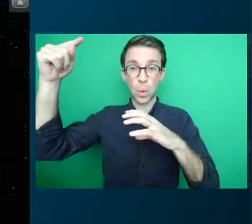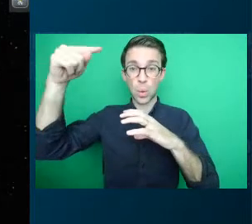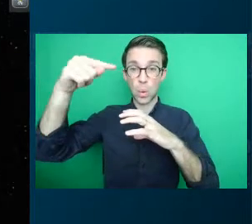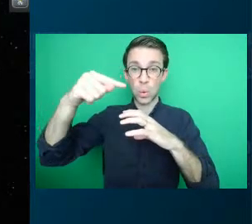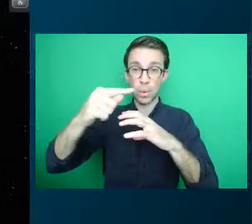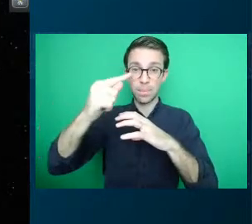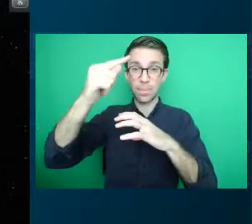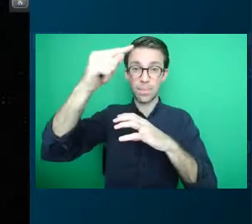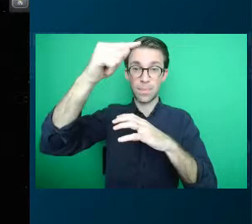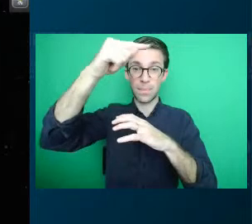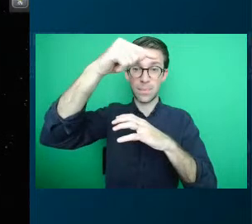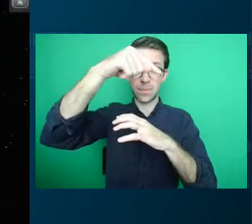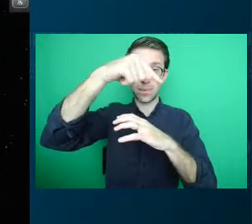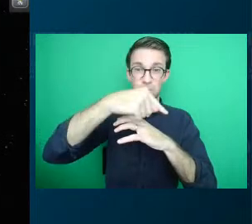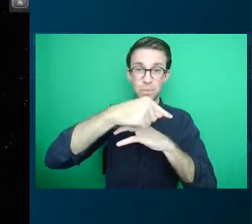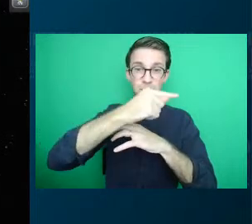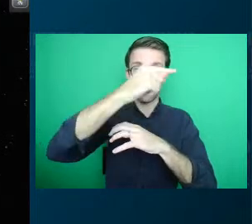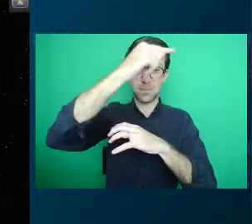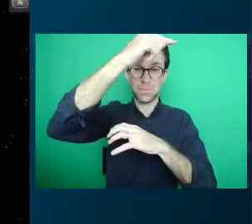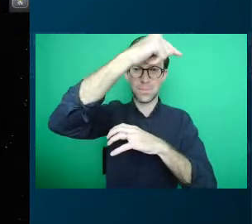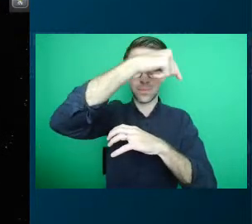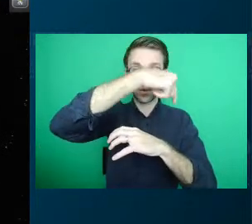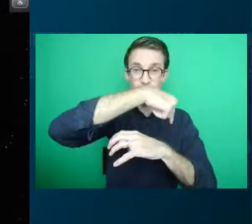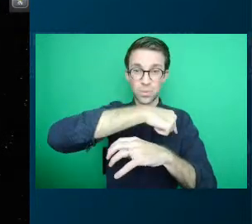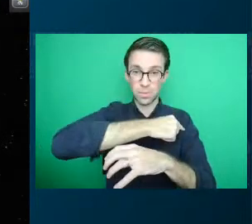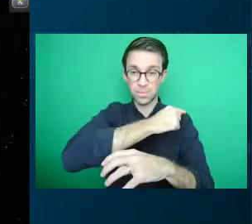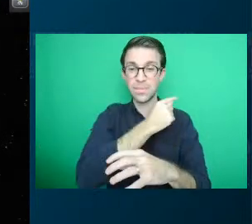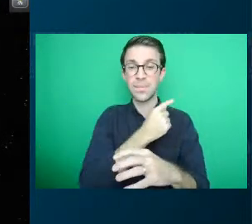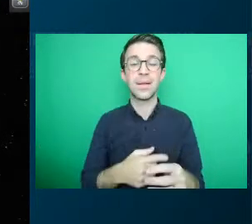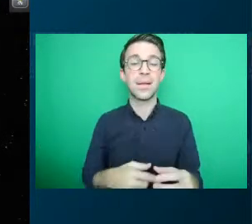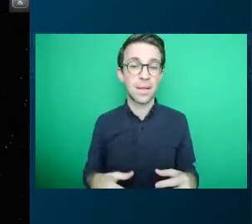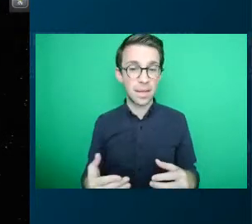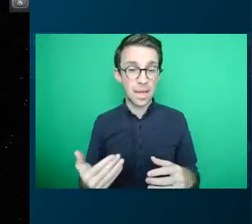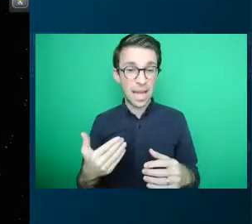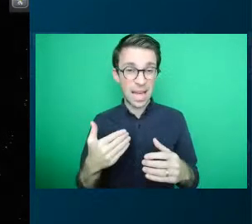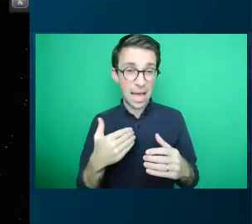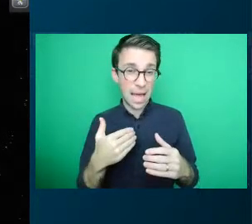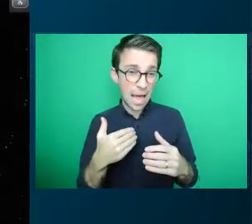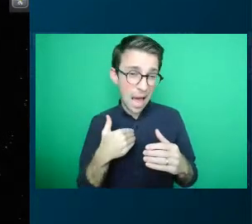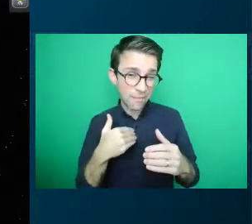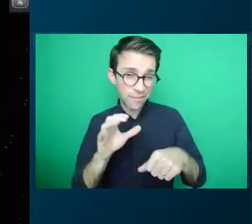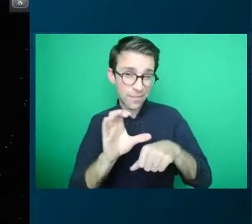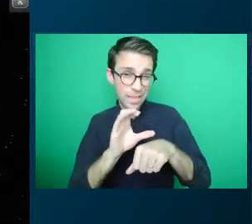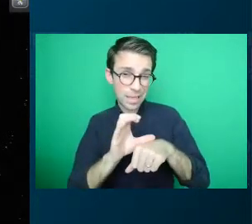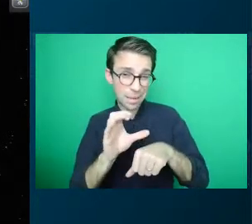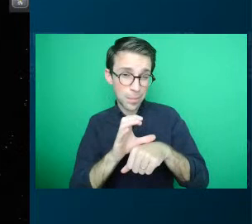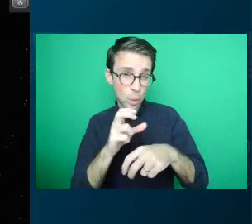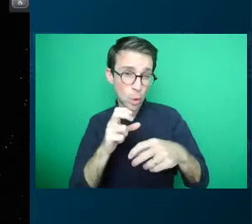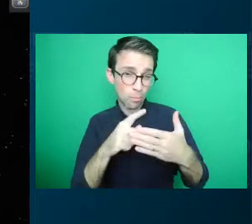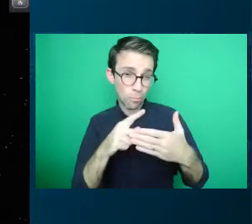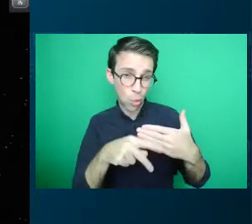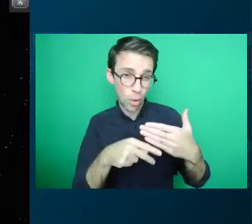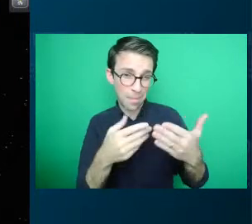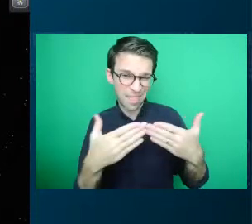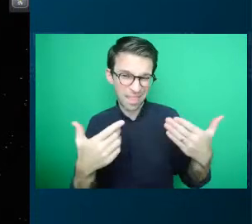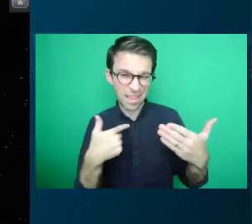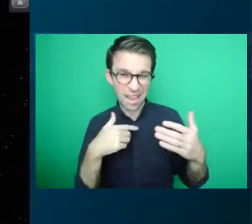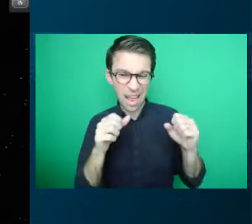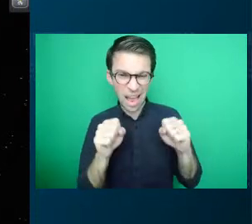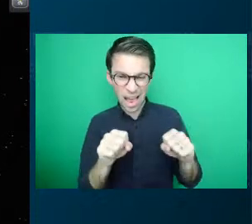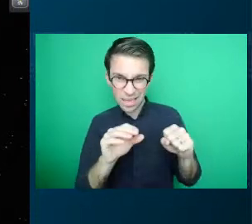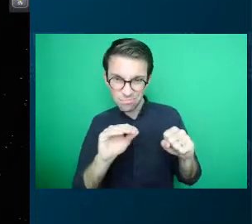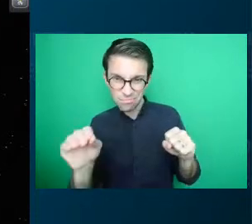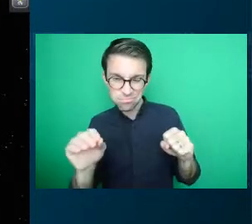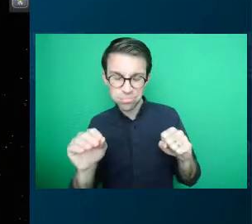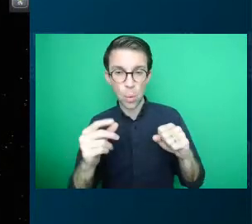going to keep trying to pull me down towards the planet. But there's a little bit of a programming thing, a computer simulation thing. I can plot a maneuver node, and that